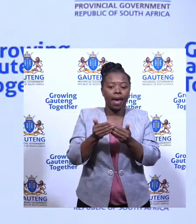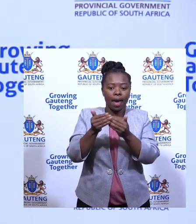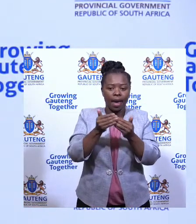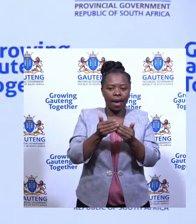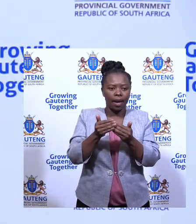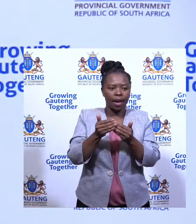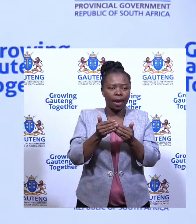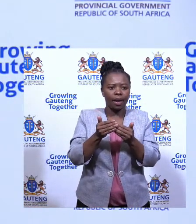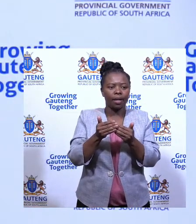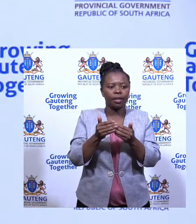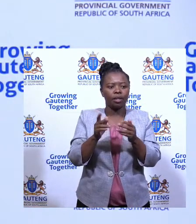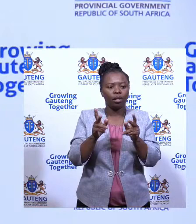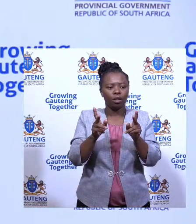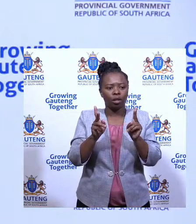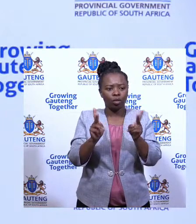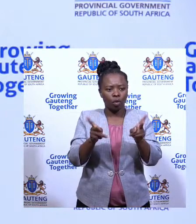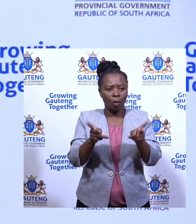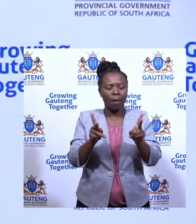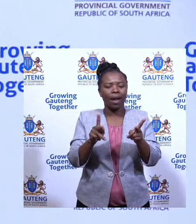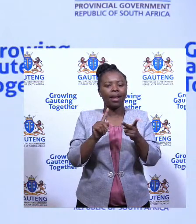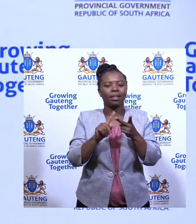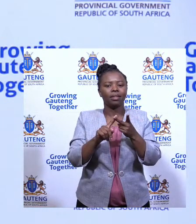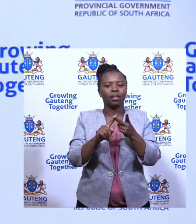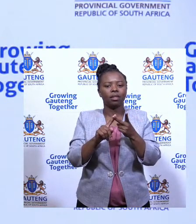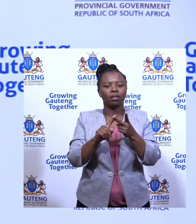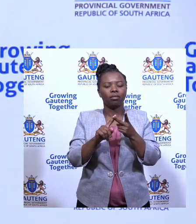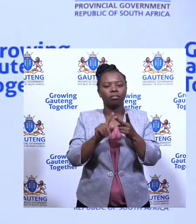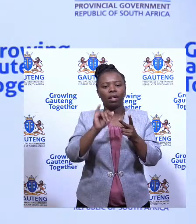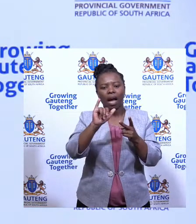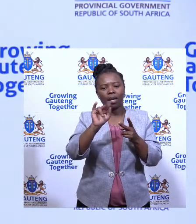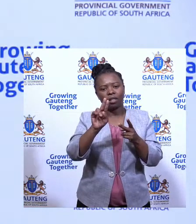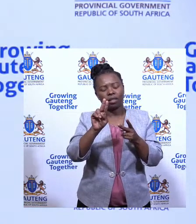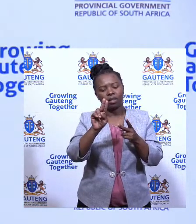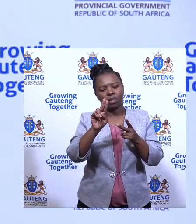with normal eye care and intensive care patients.